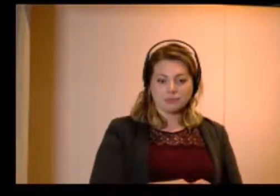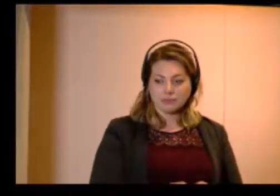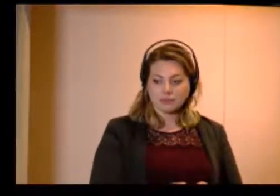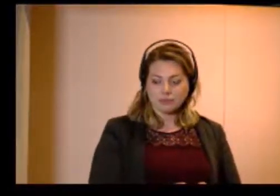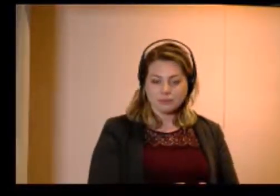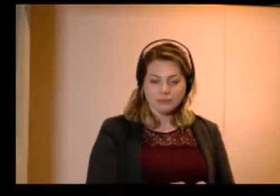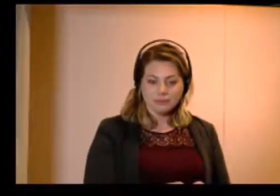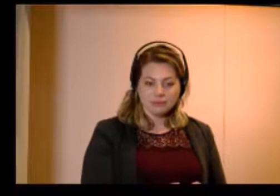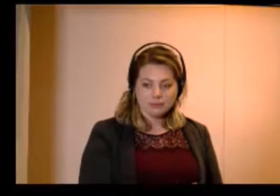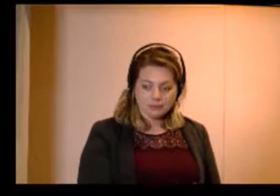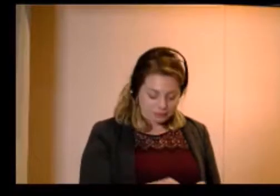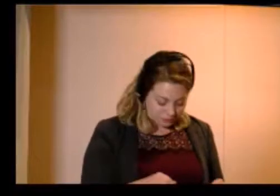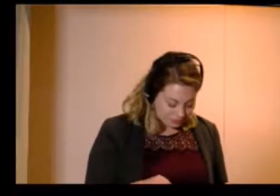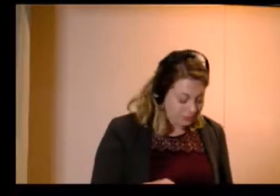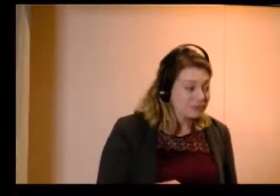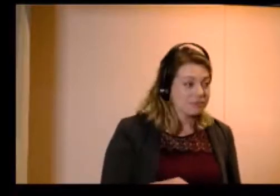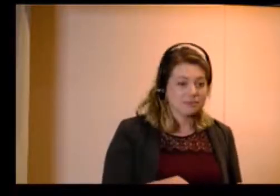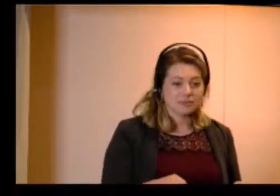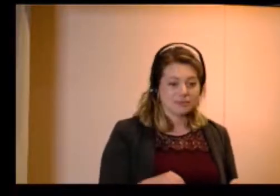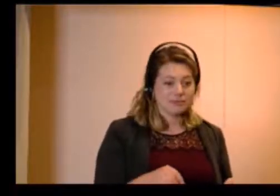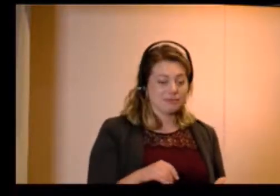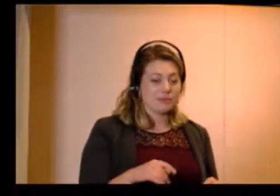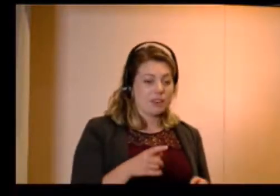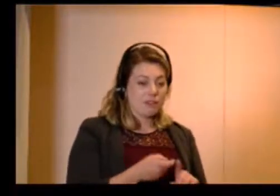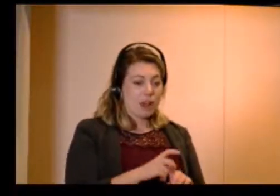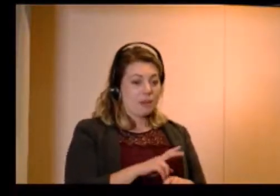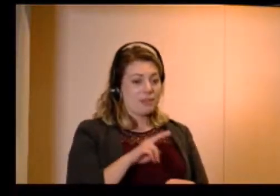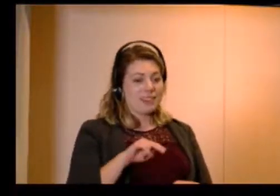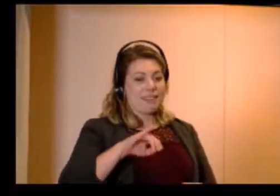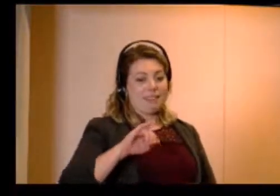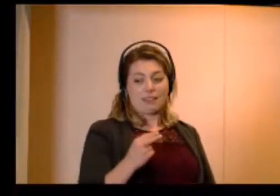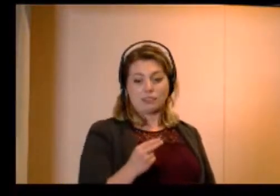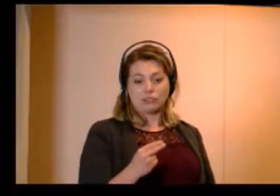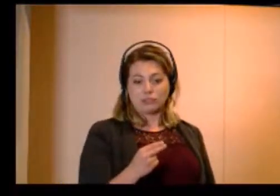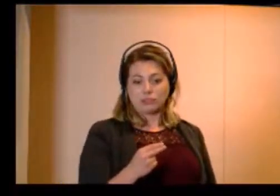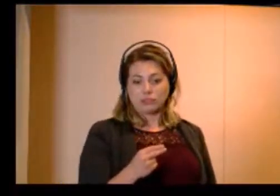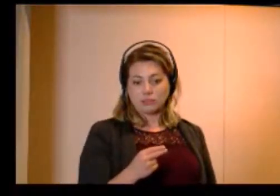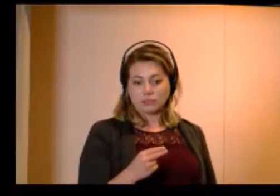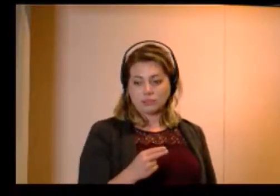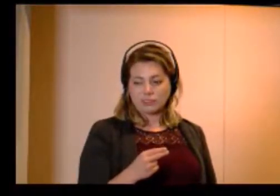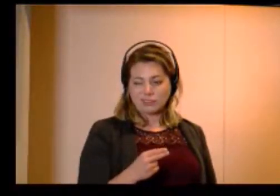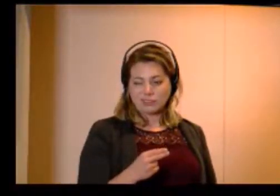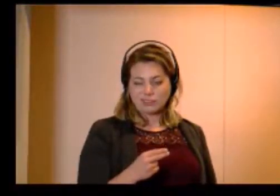excited already, right? From the National Institutes of Health.